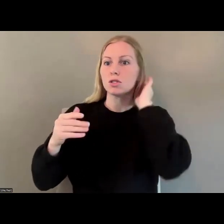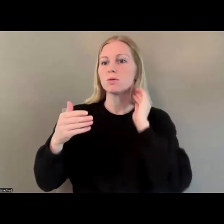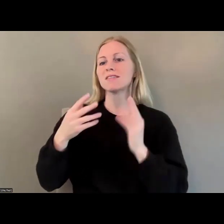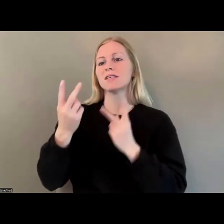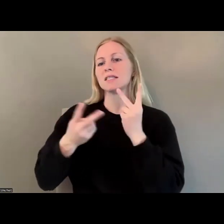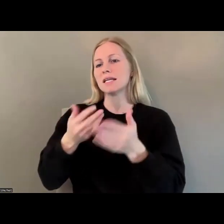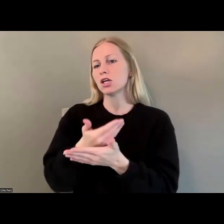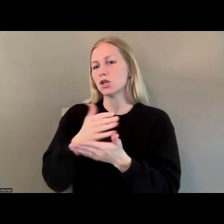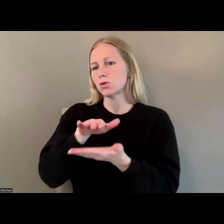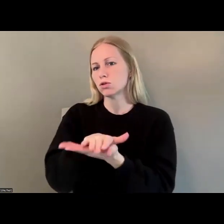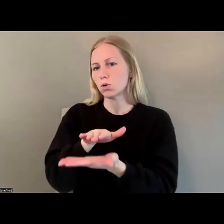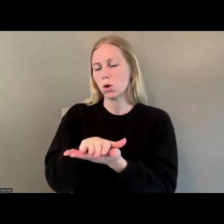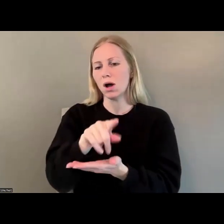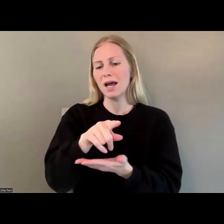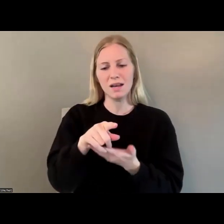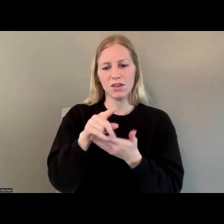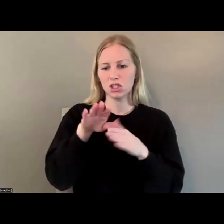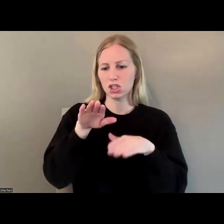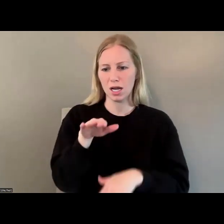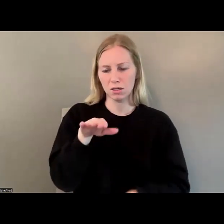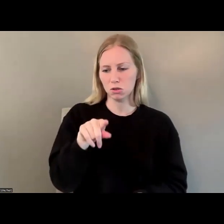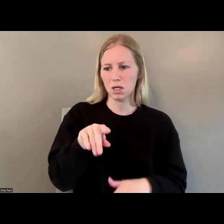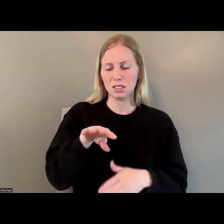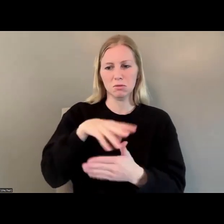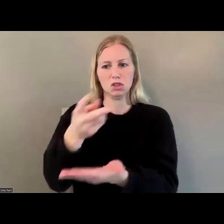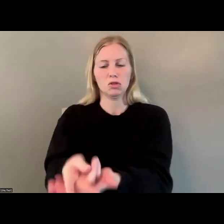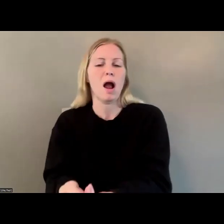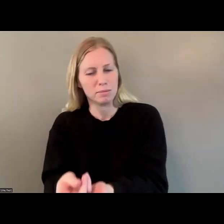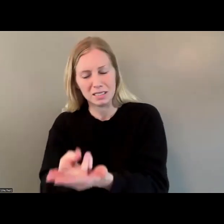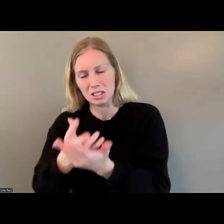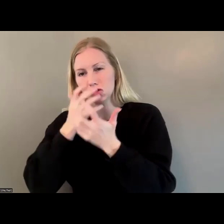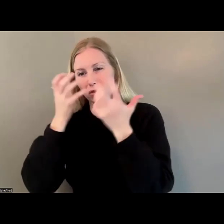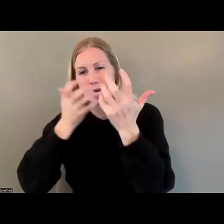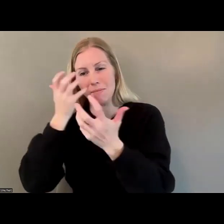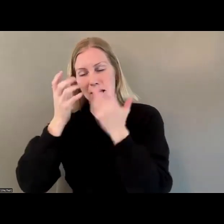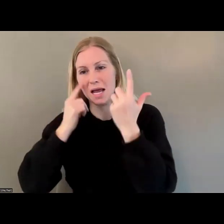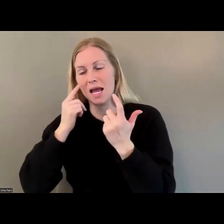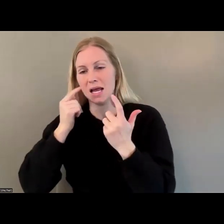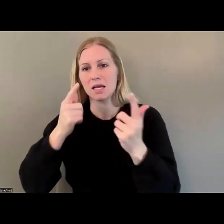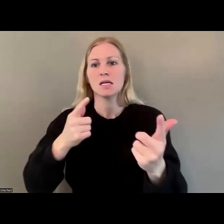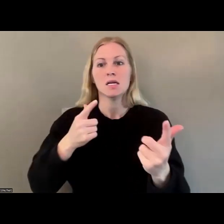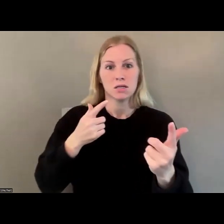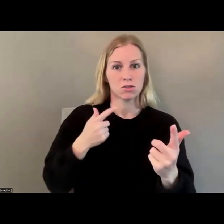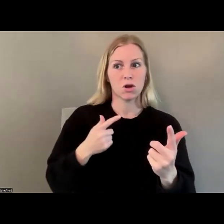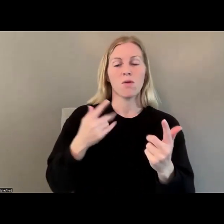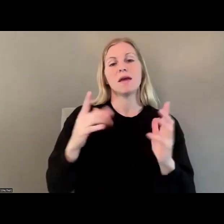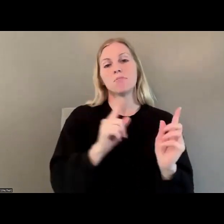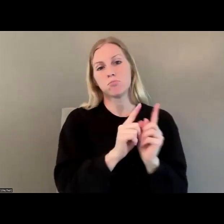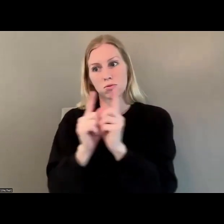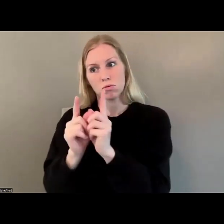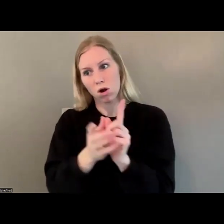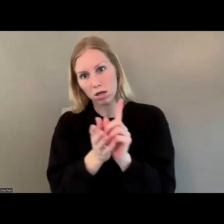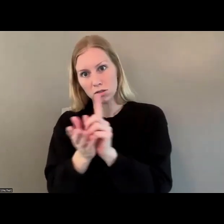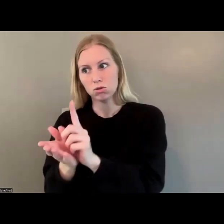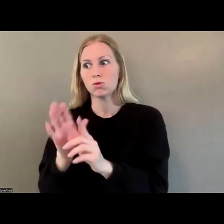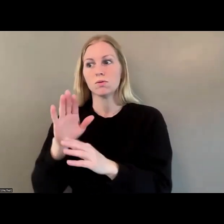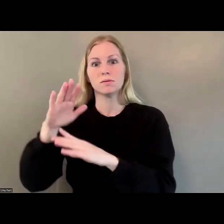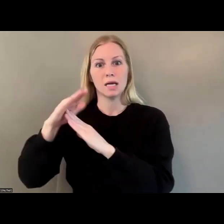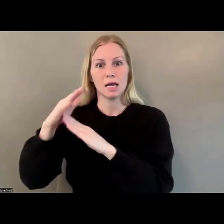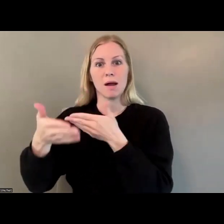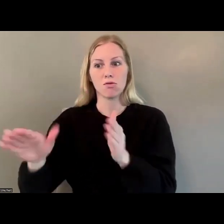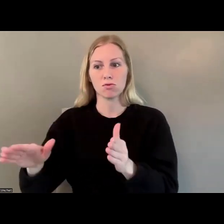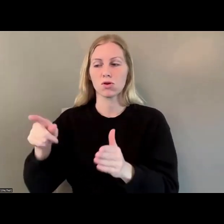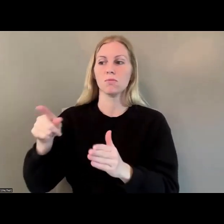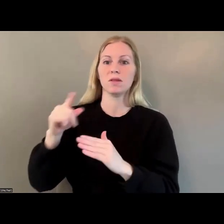The child was picked up and taken to a timeout room where the adults stayed outside the room and gave the child a certain amount of time to calm down. When this